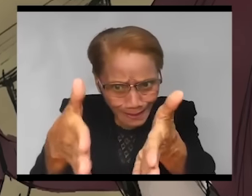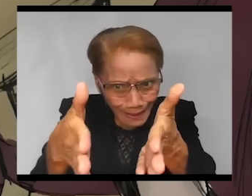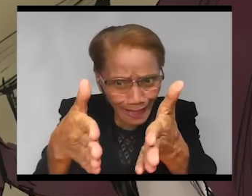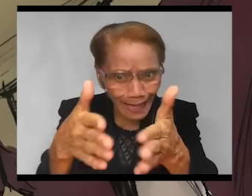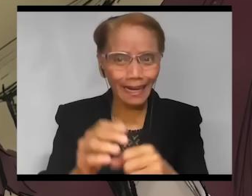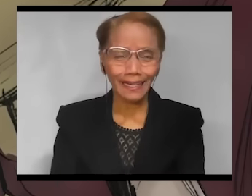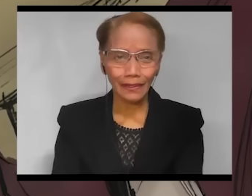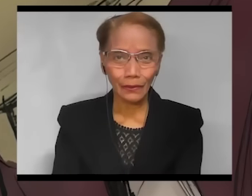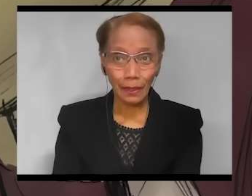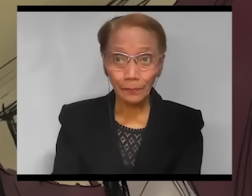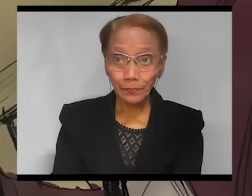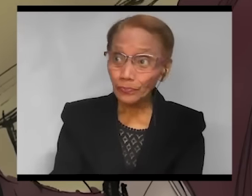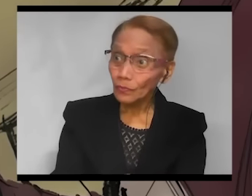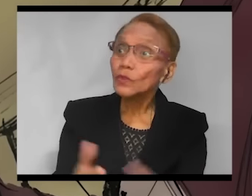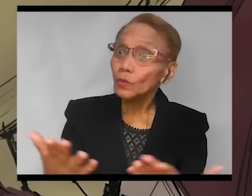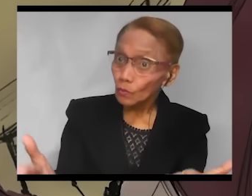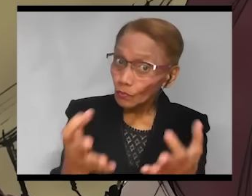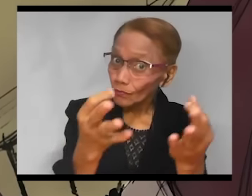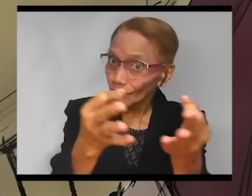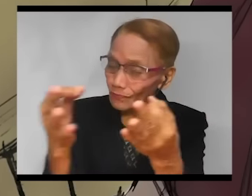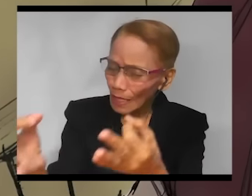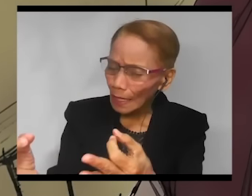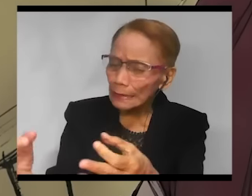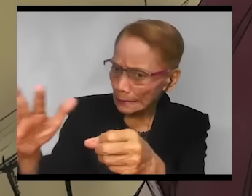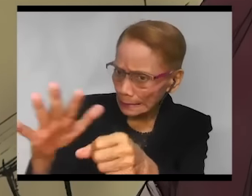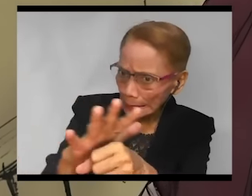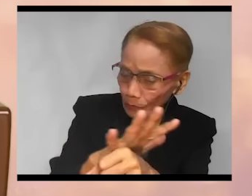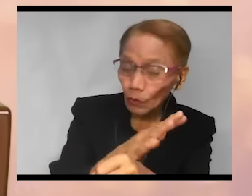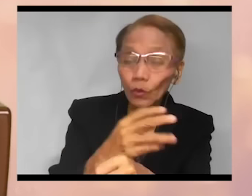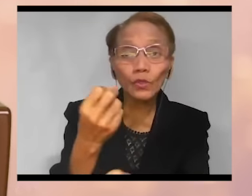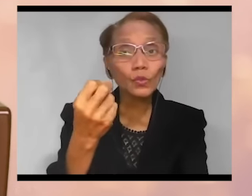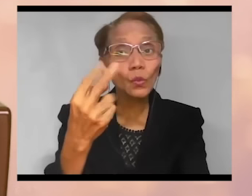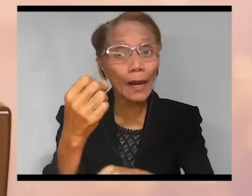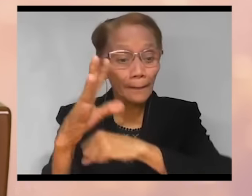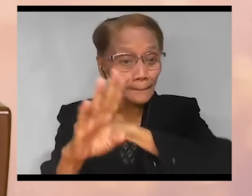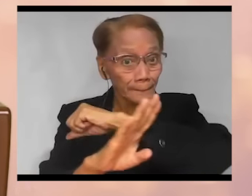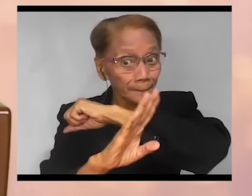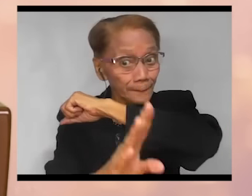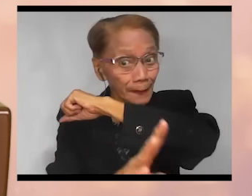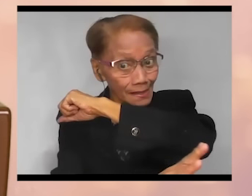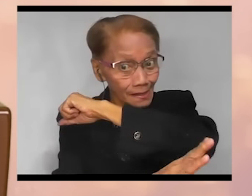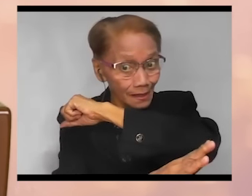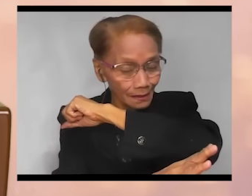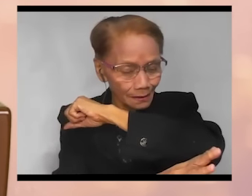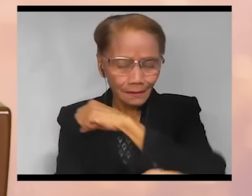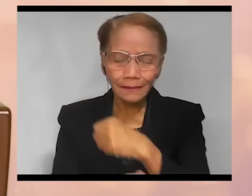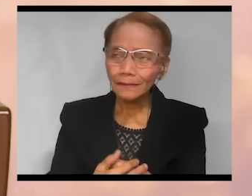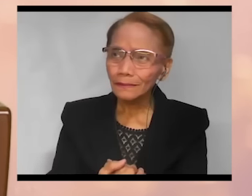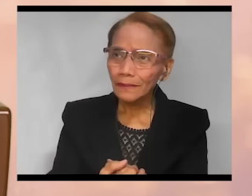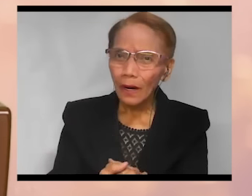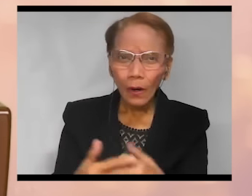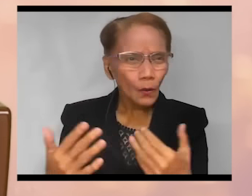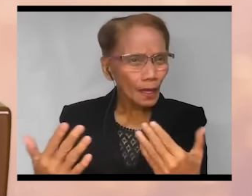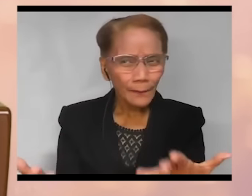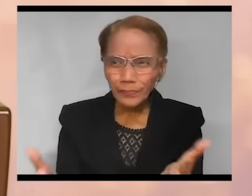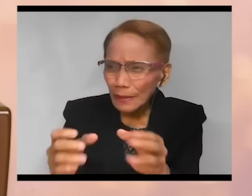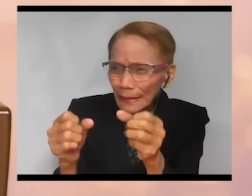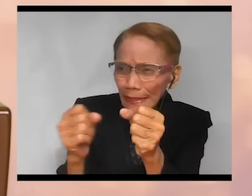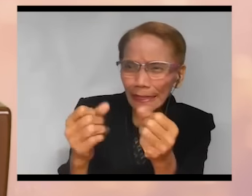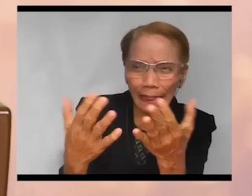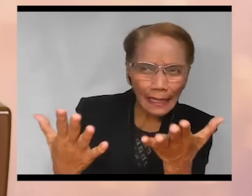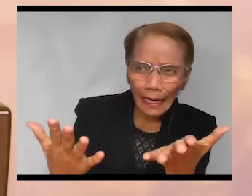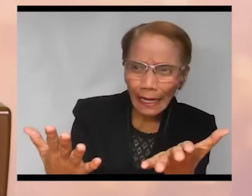fill 12 baskets. With the gift, the meager gift from